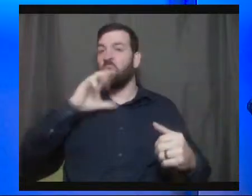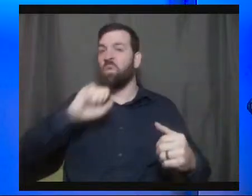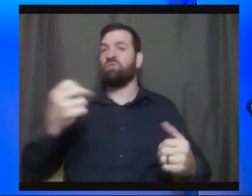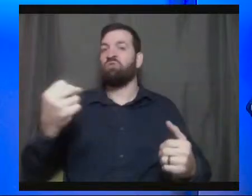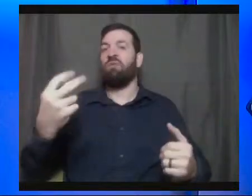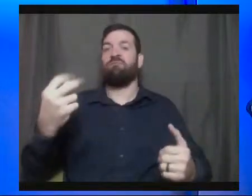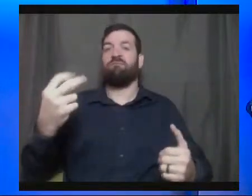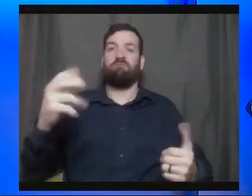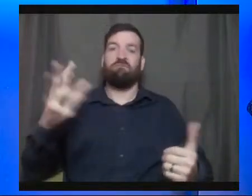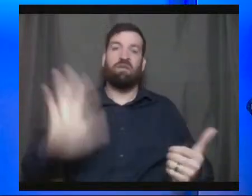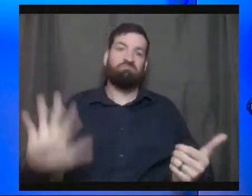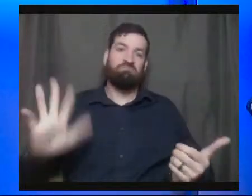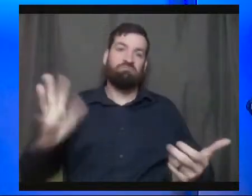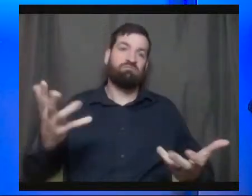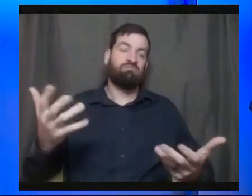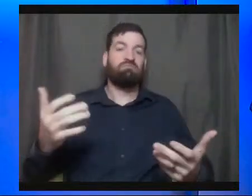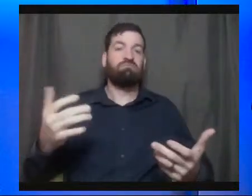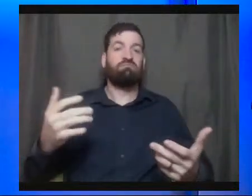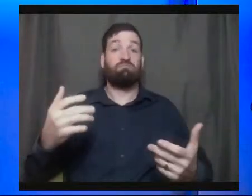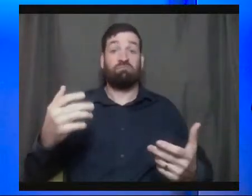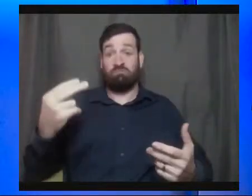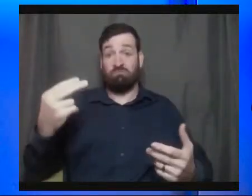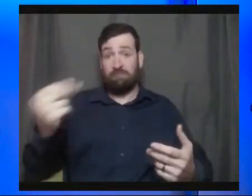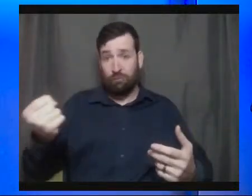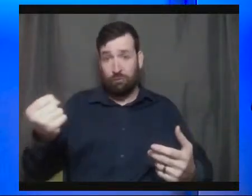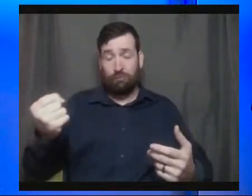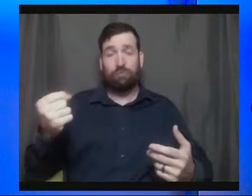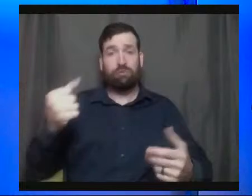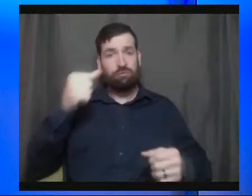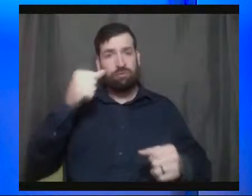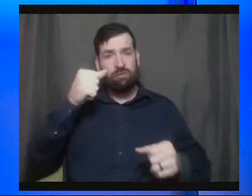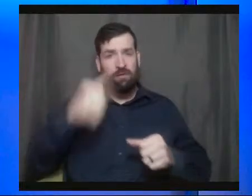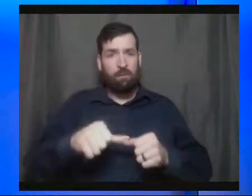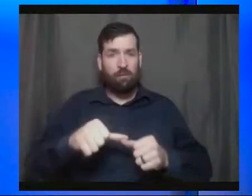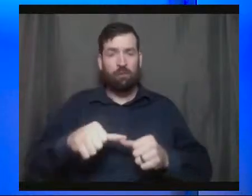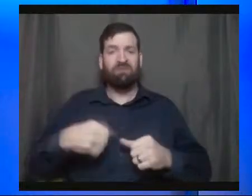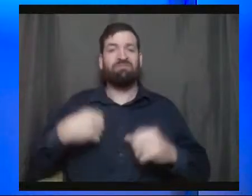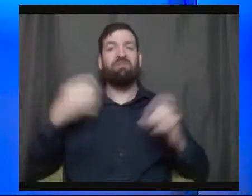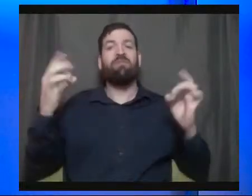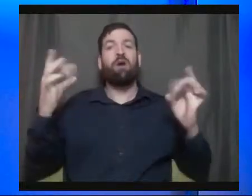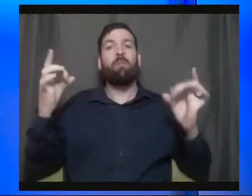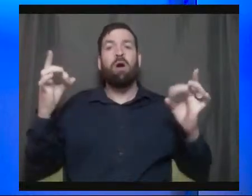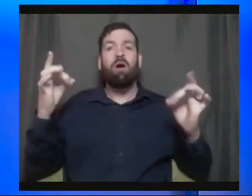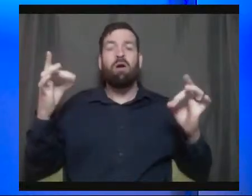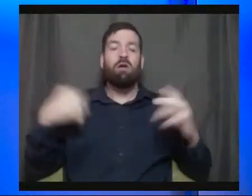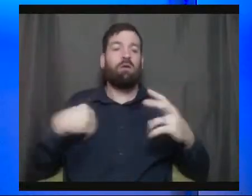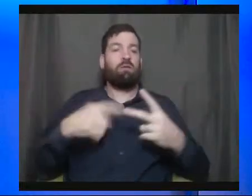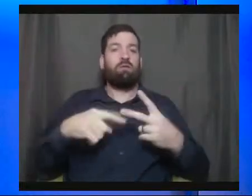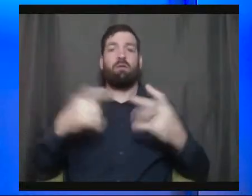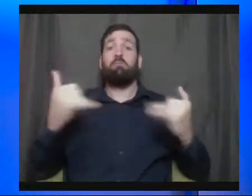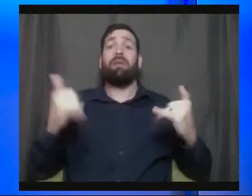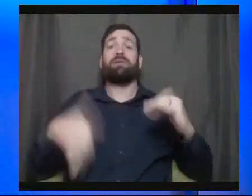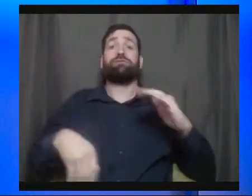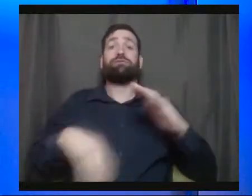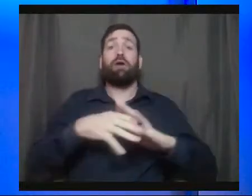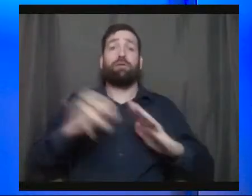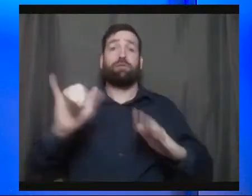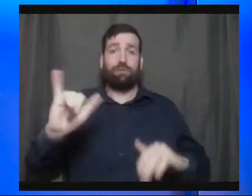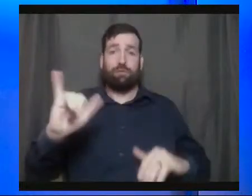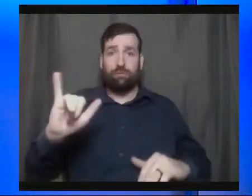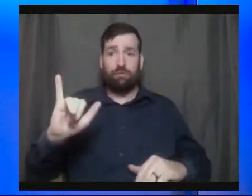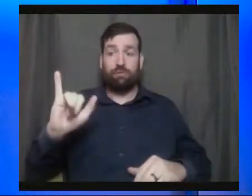And then high school, I remember being in volleyball, and I played soccer up until high school. But until